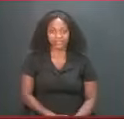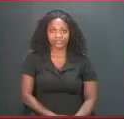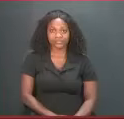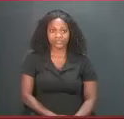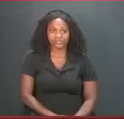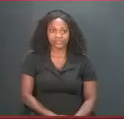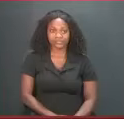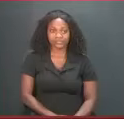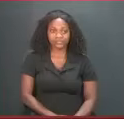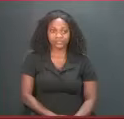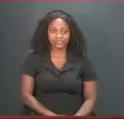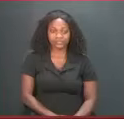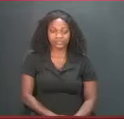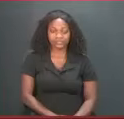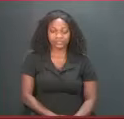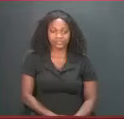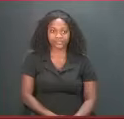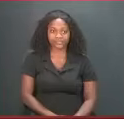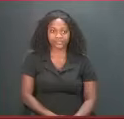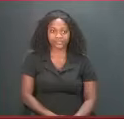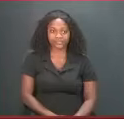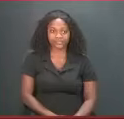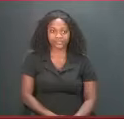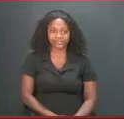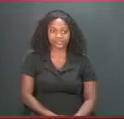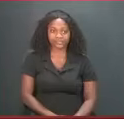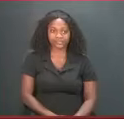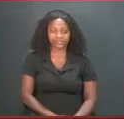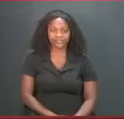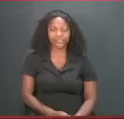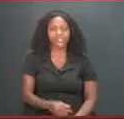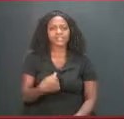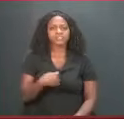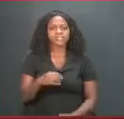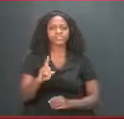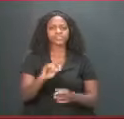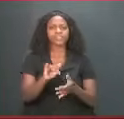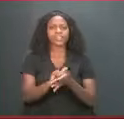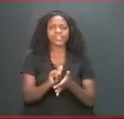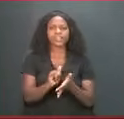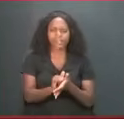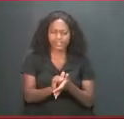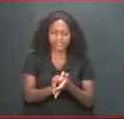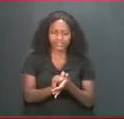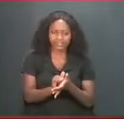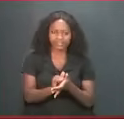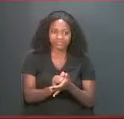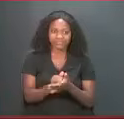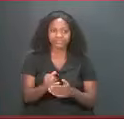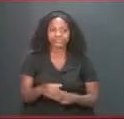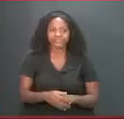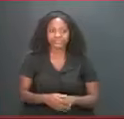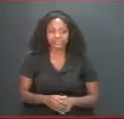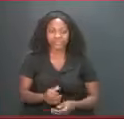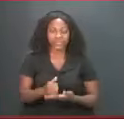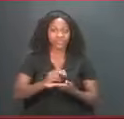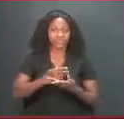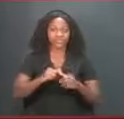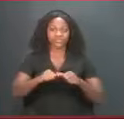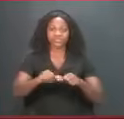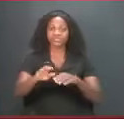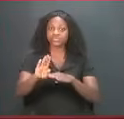and I will exercise it in favor of us continuing with the